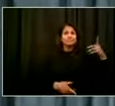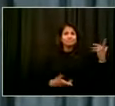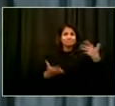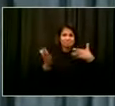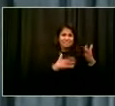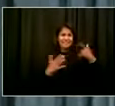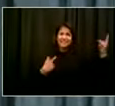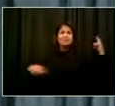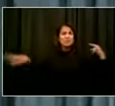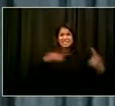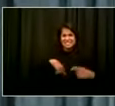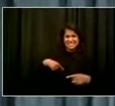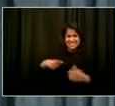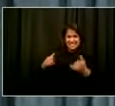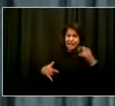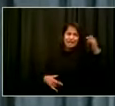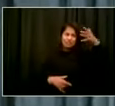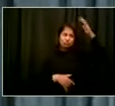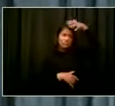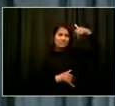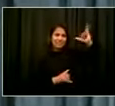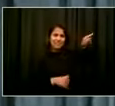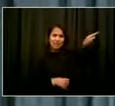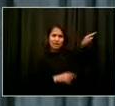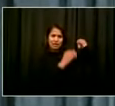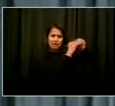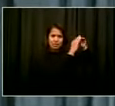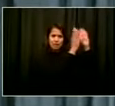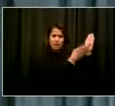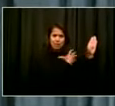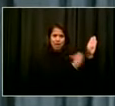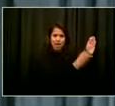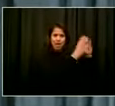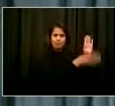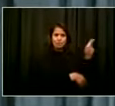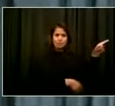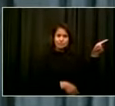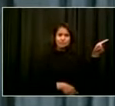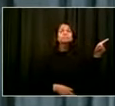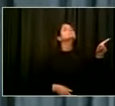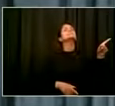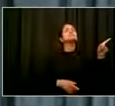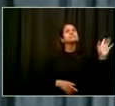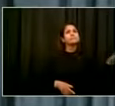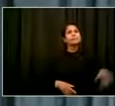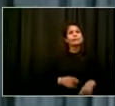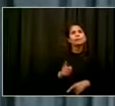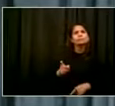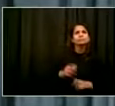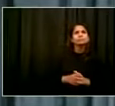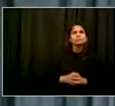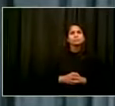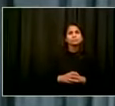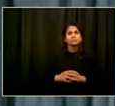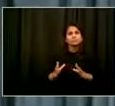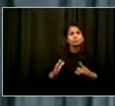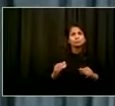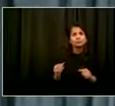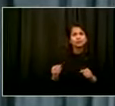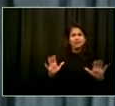there were some issues regarding the door knocking. And we also remain a plaintiff on the case led by Attorney General Tish James before the